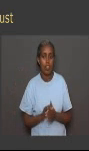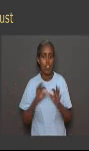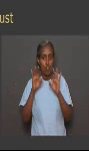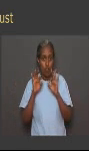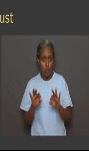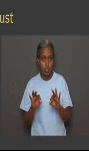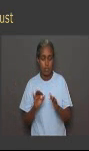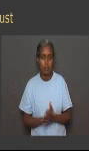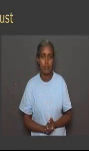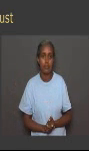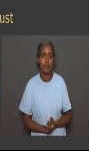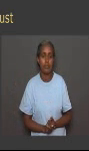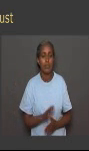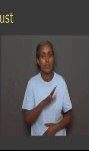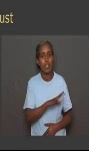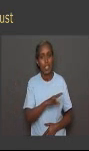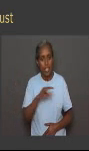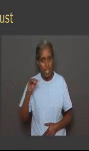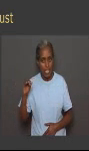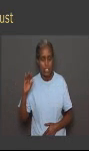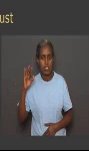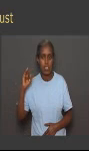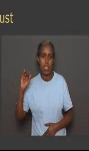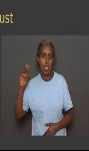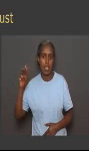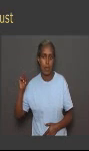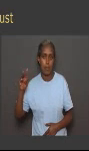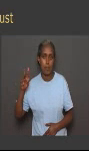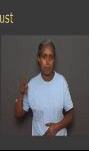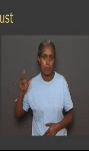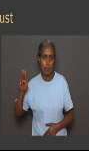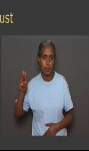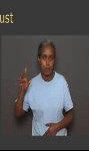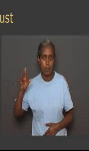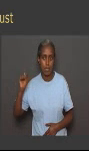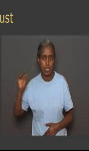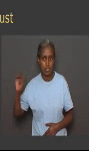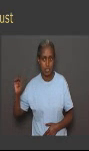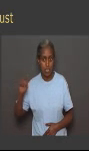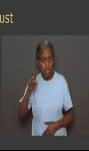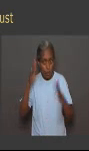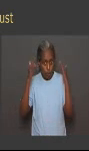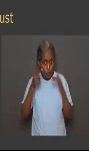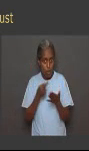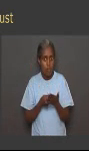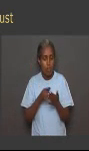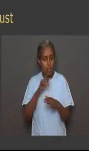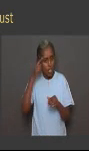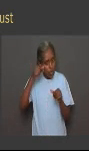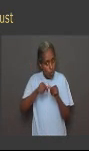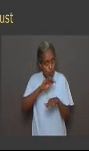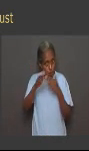force, and impulse. I hope that you are able to recall all of